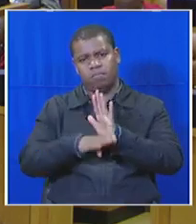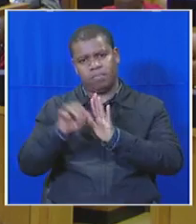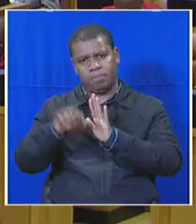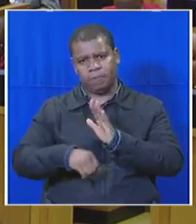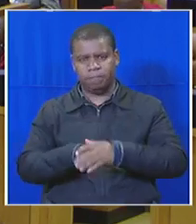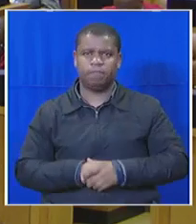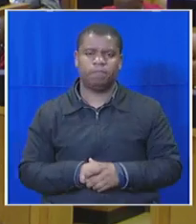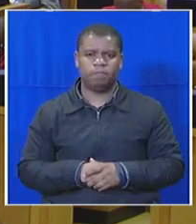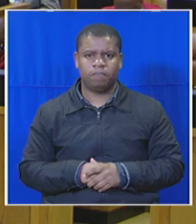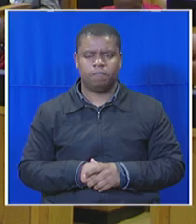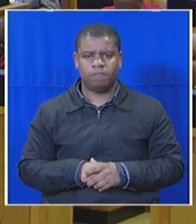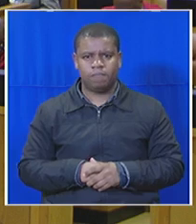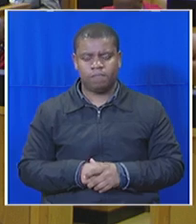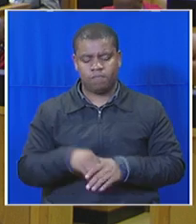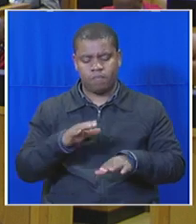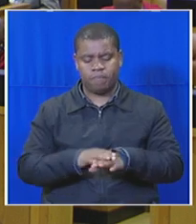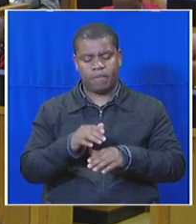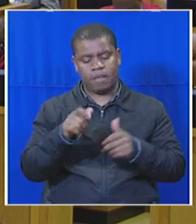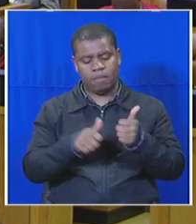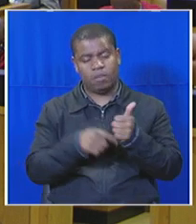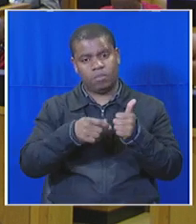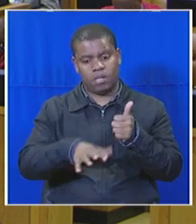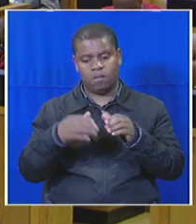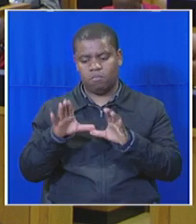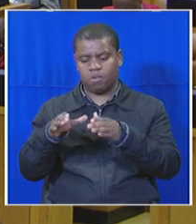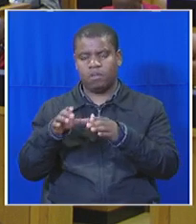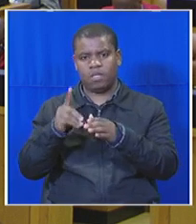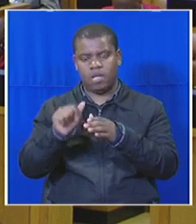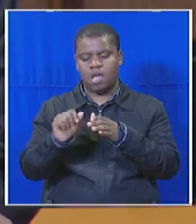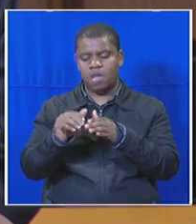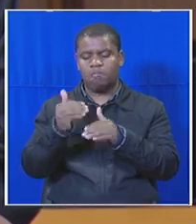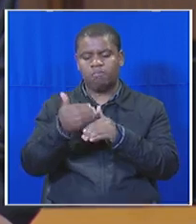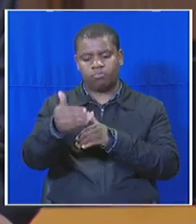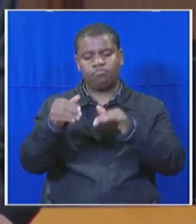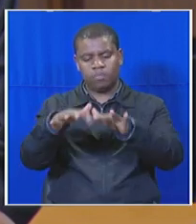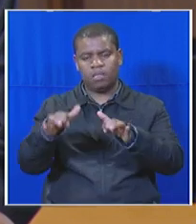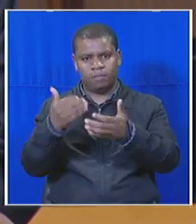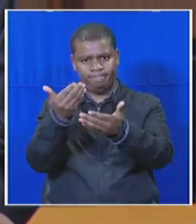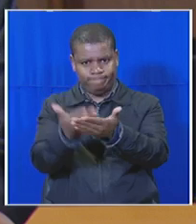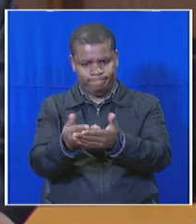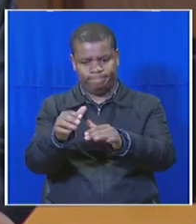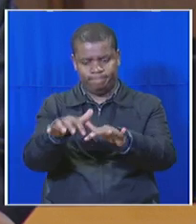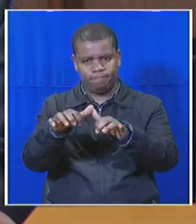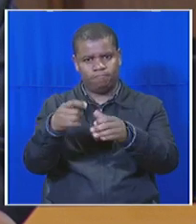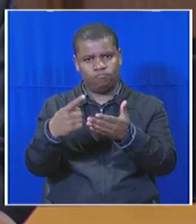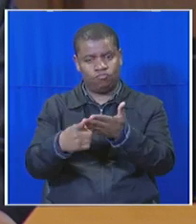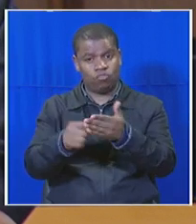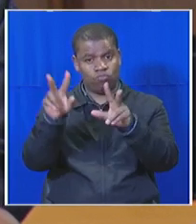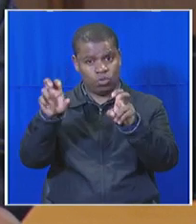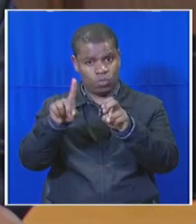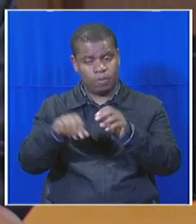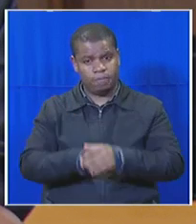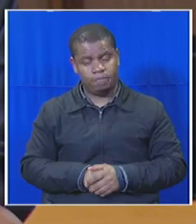Honorable Deputy Speaker, I hereby move on behalf of the Democratic Alliance that at its next sitting, this House debates ways